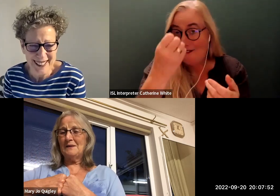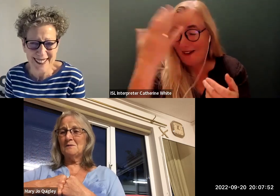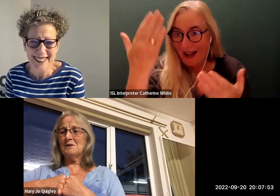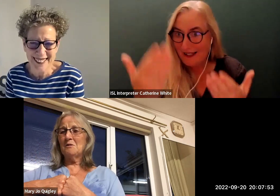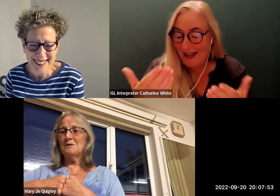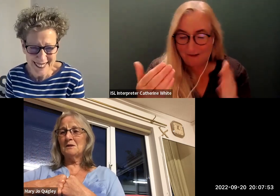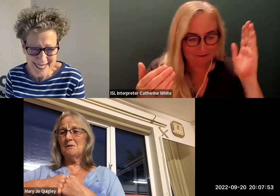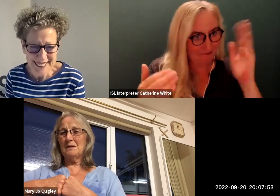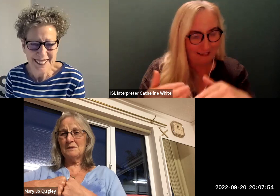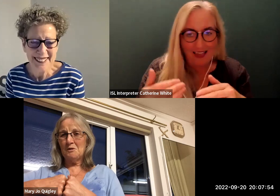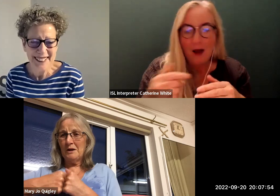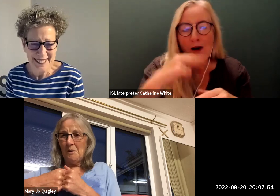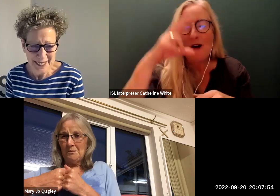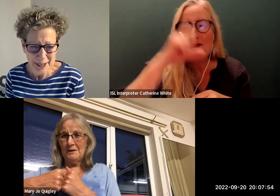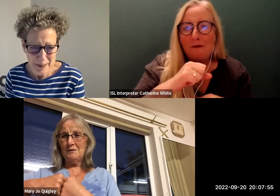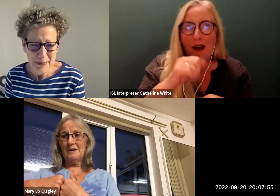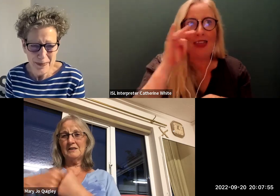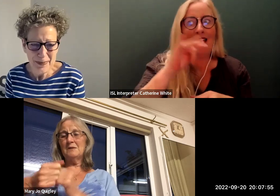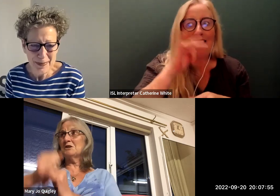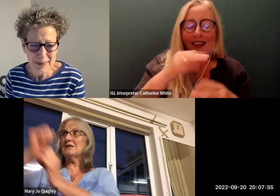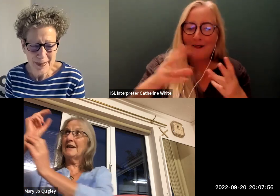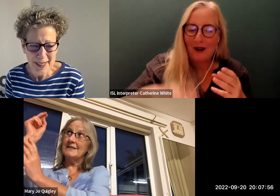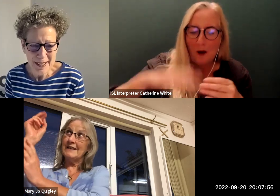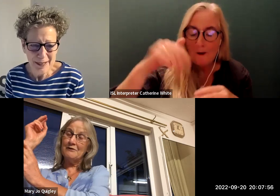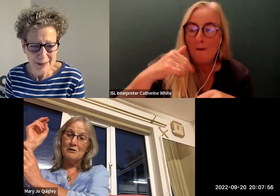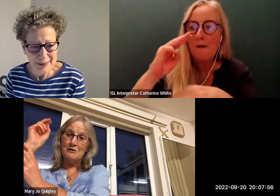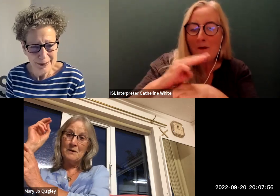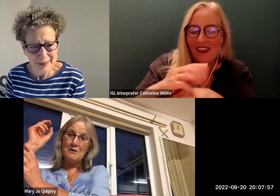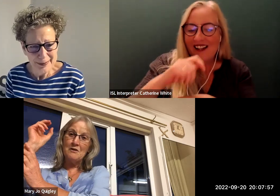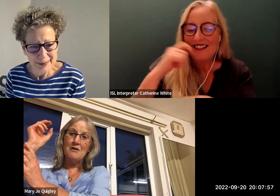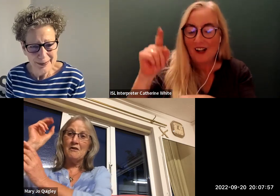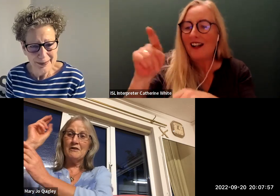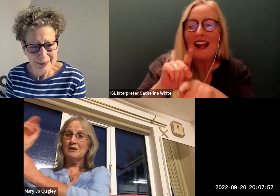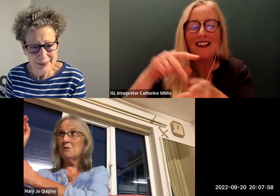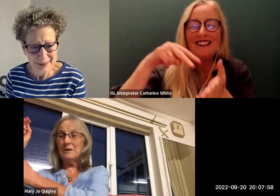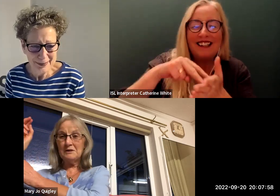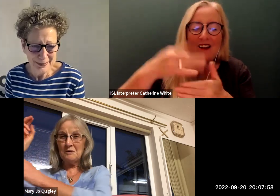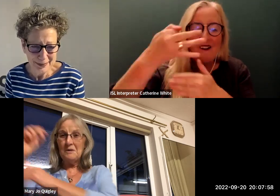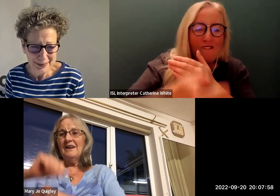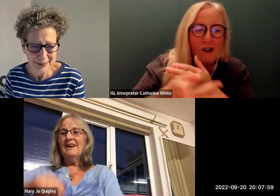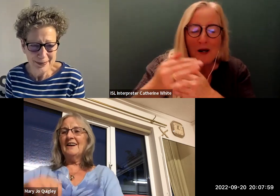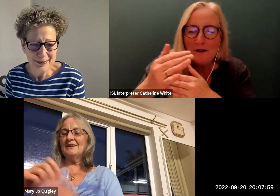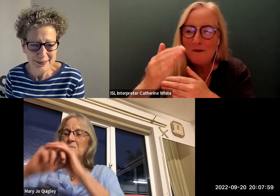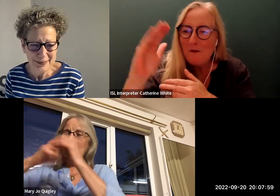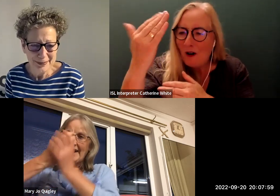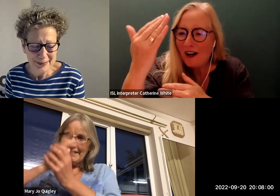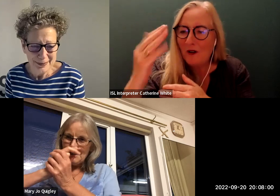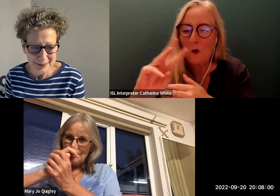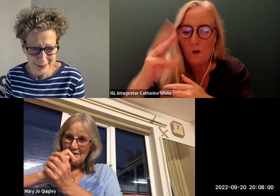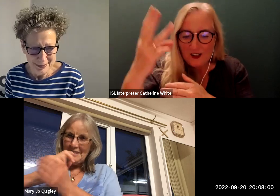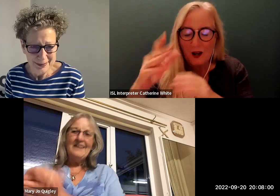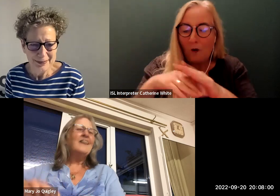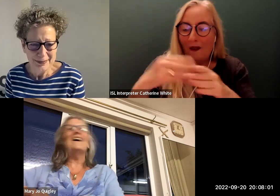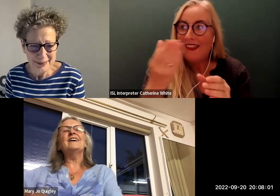is because it was so amusing when I was growing up, and he would just stand in front of the mirror or in front of a window and with the